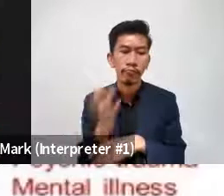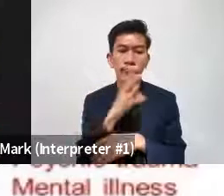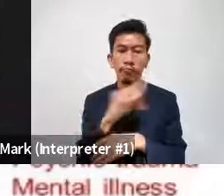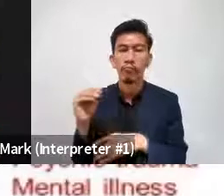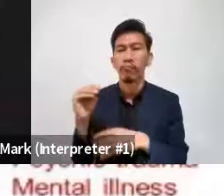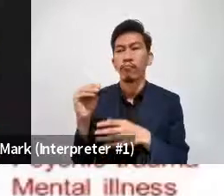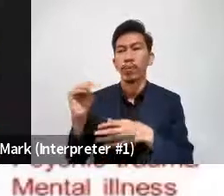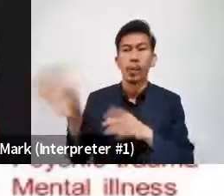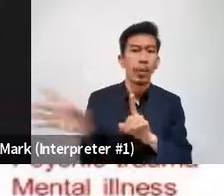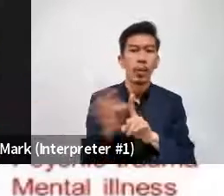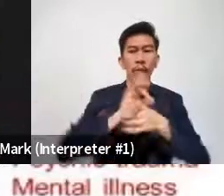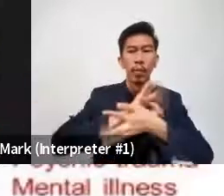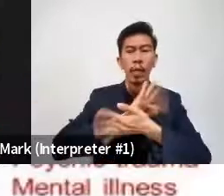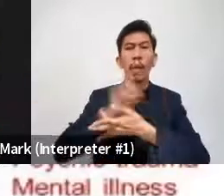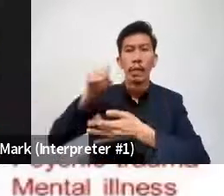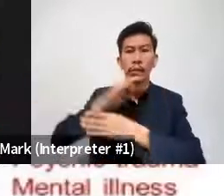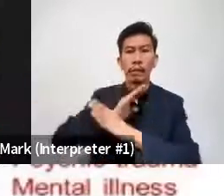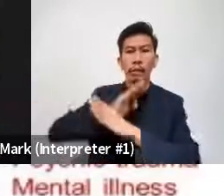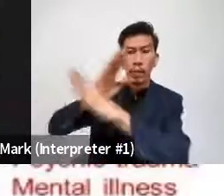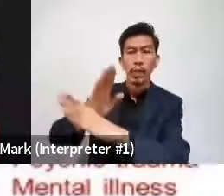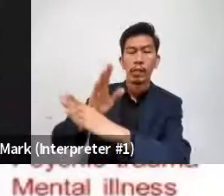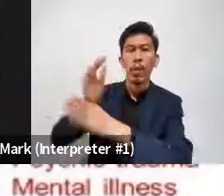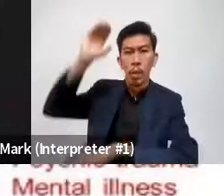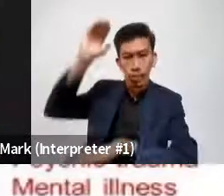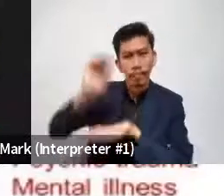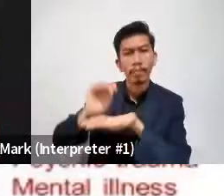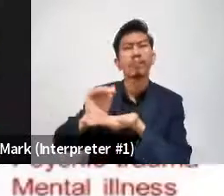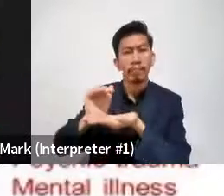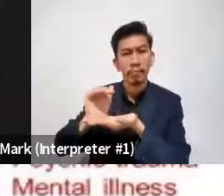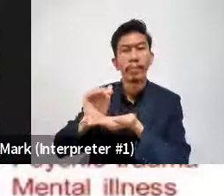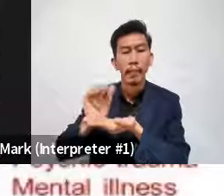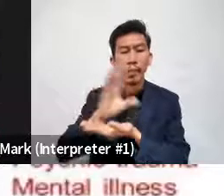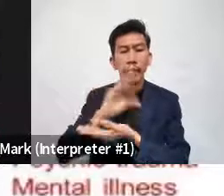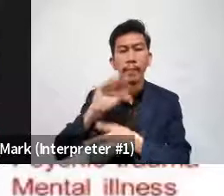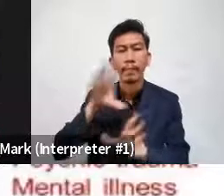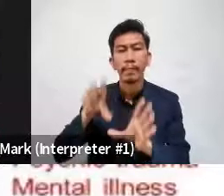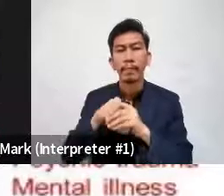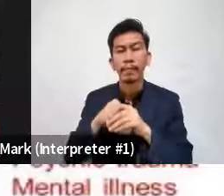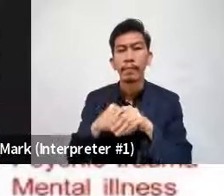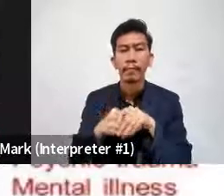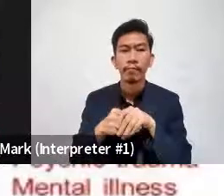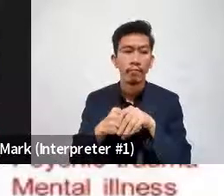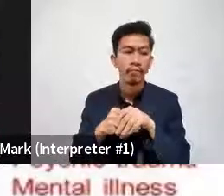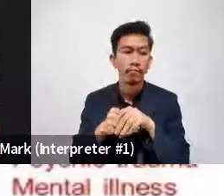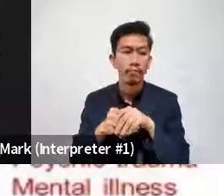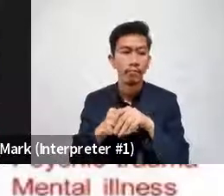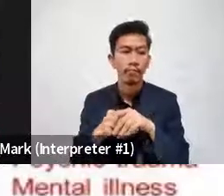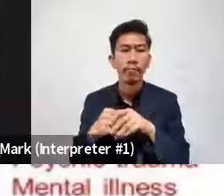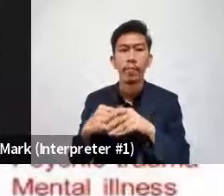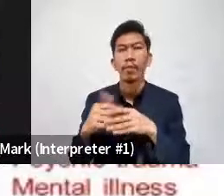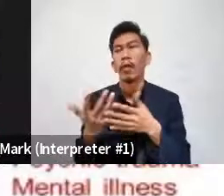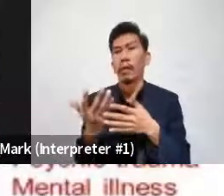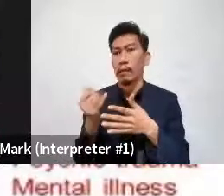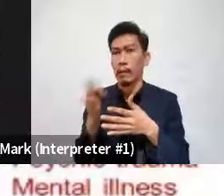COVID-19 should be prevented or should be minimized, and including the tail of the first wave, the post-ICU